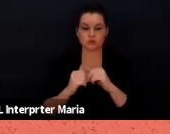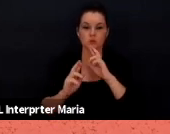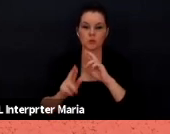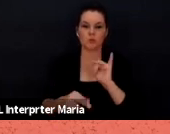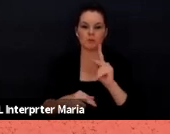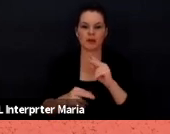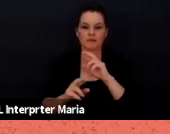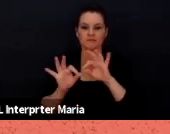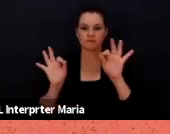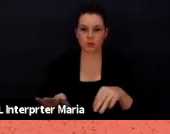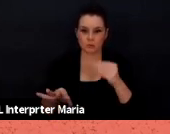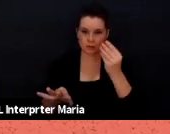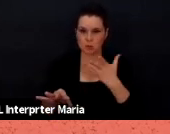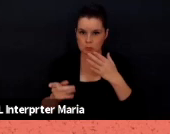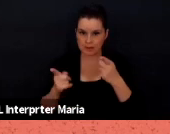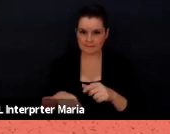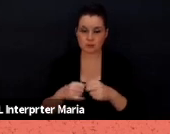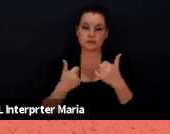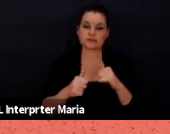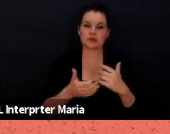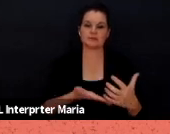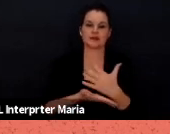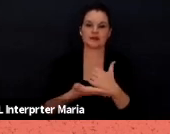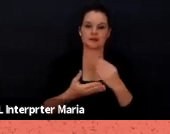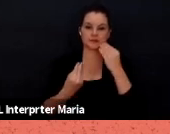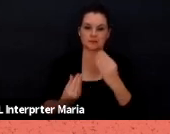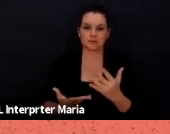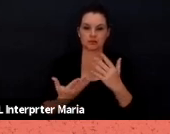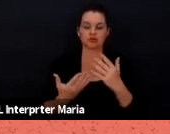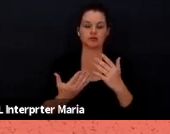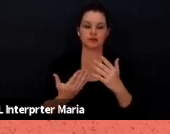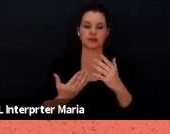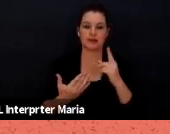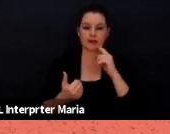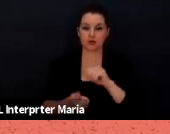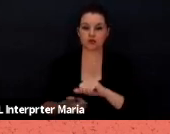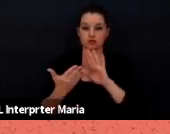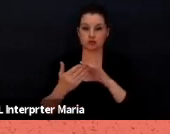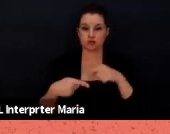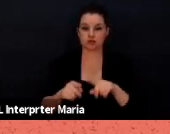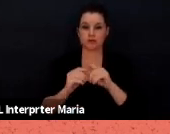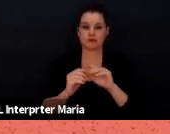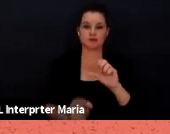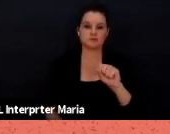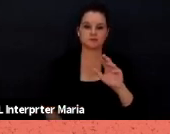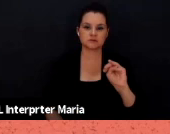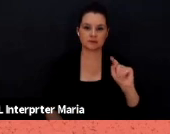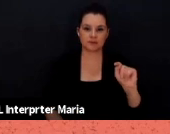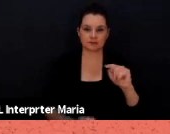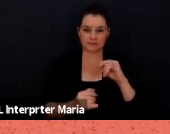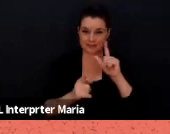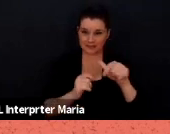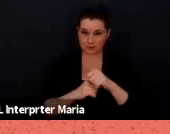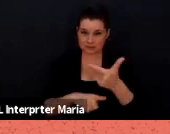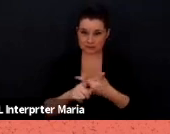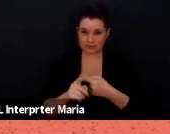let us know how it went. We're still going to be collecting this information and addressing it during the summit later this month. And I